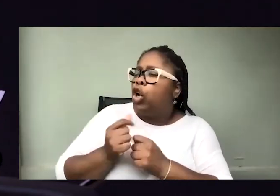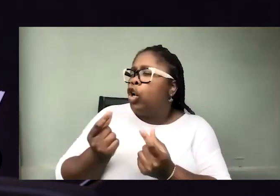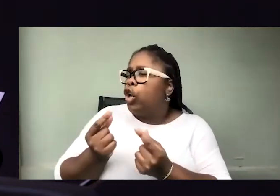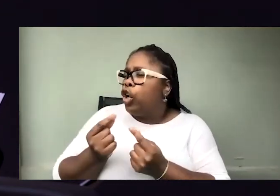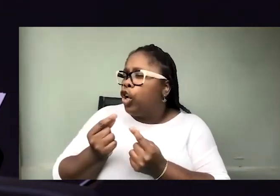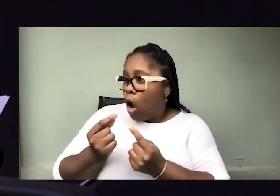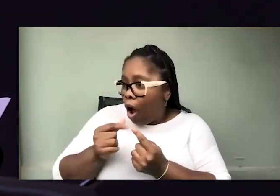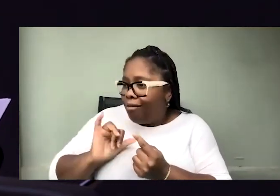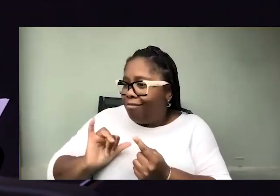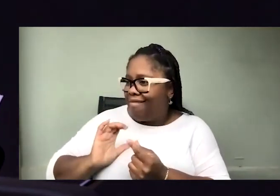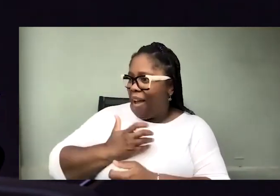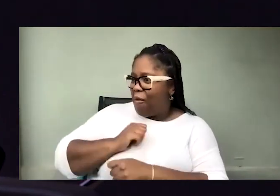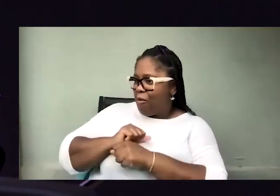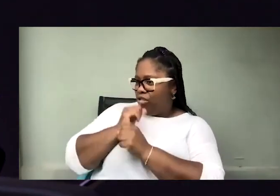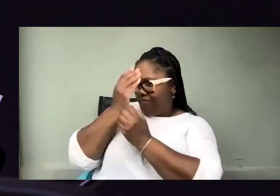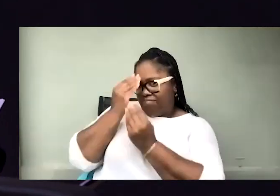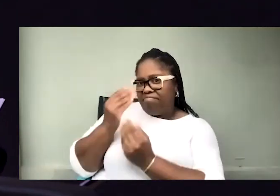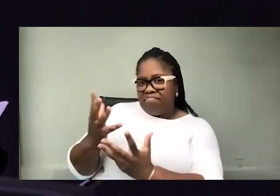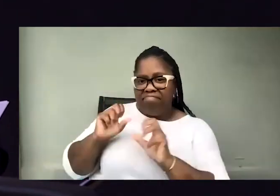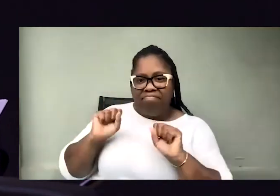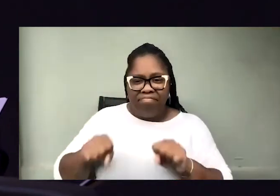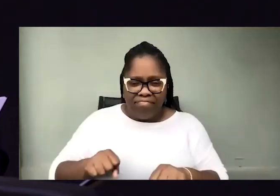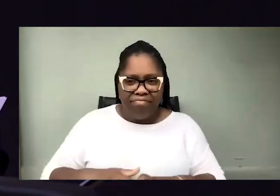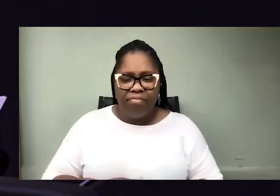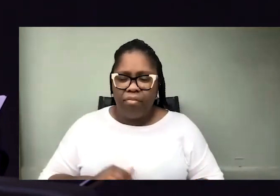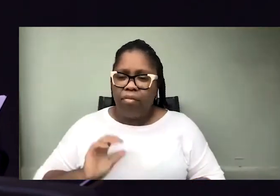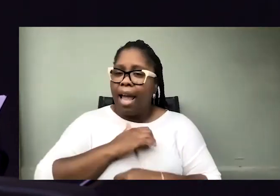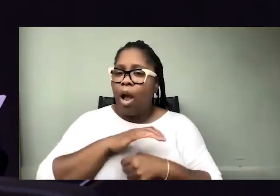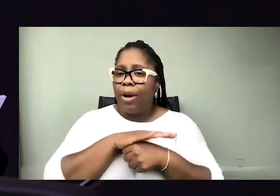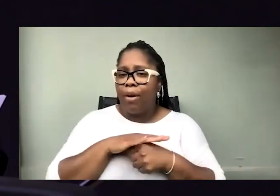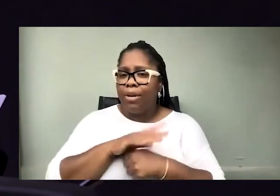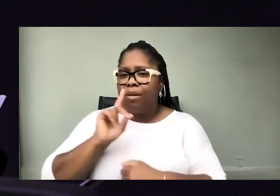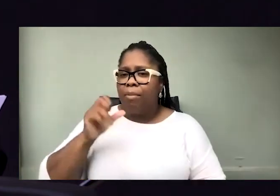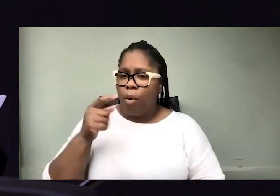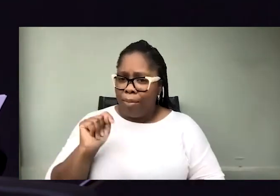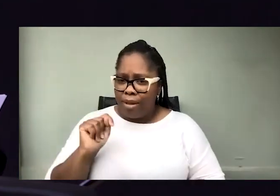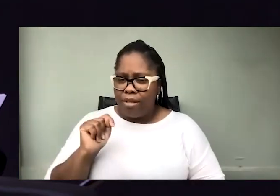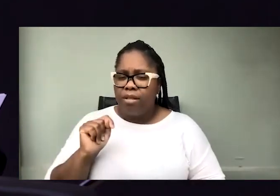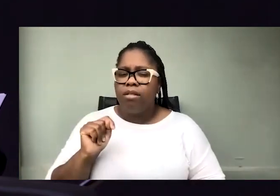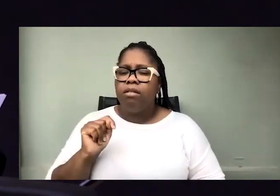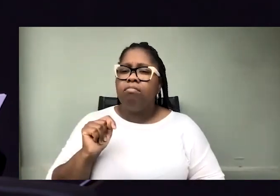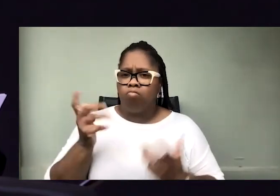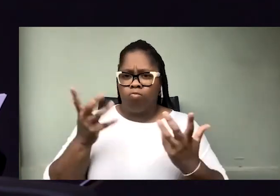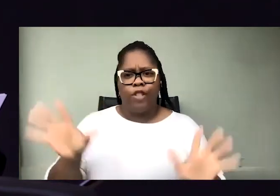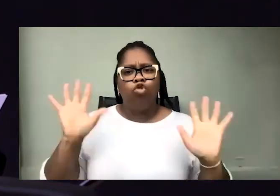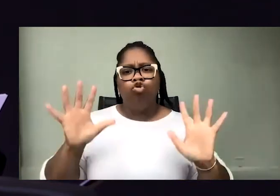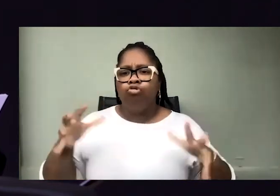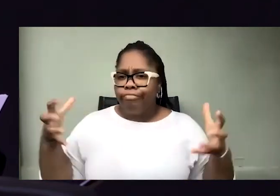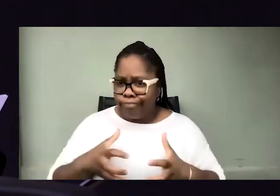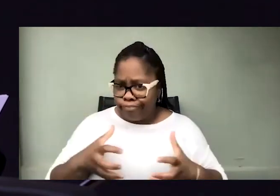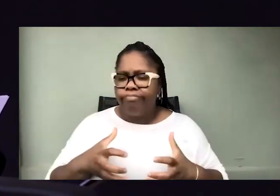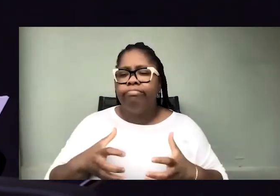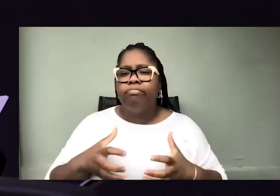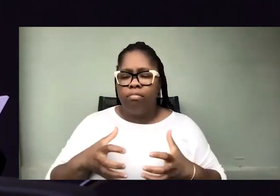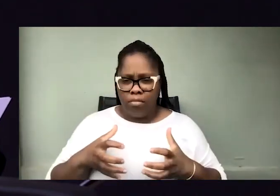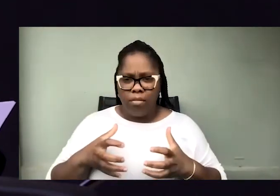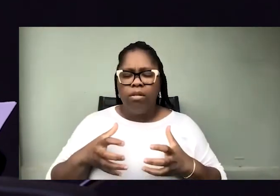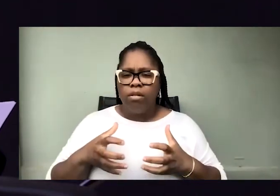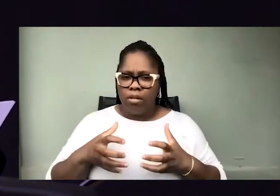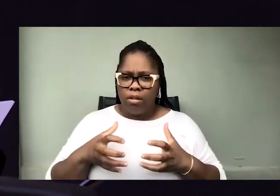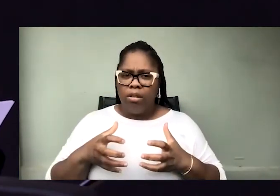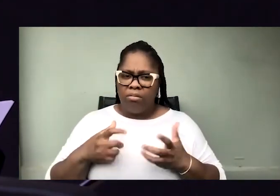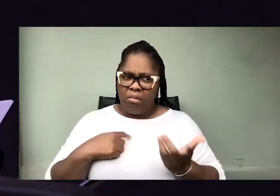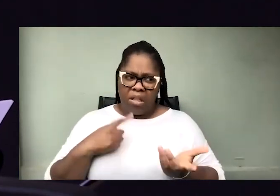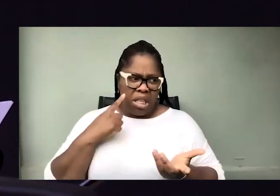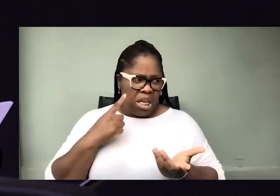it is that we're working on. Our county departments have gotten together and we've gone through, I